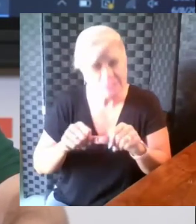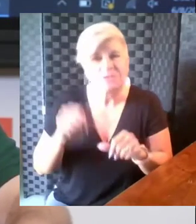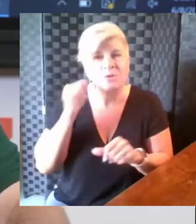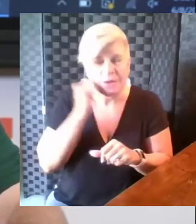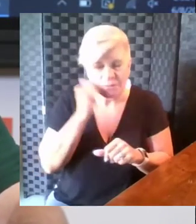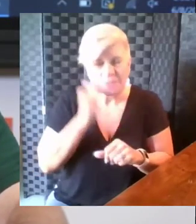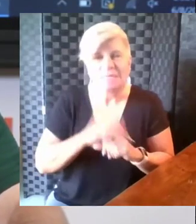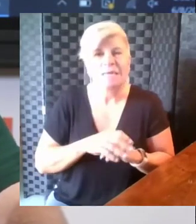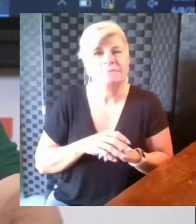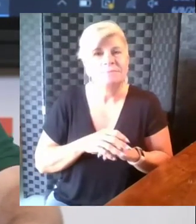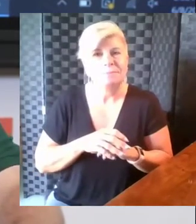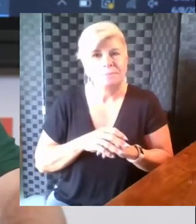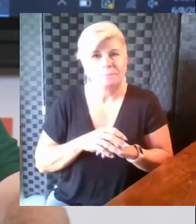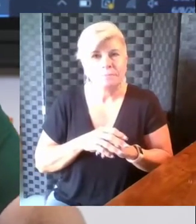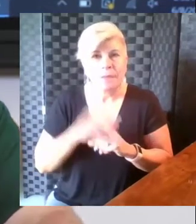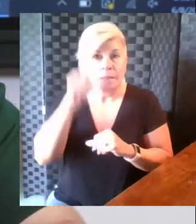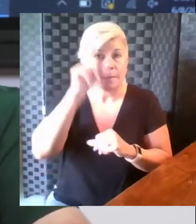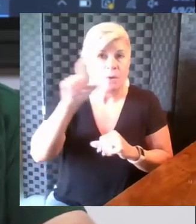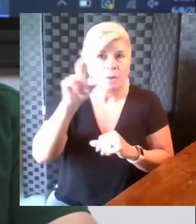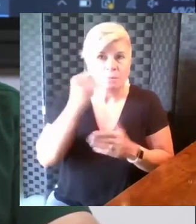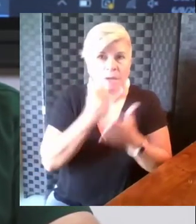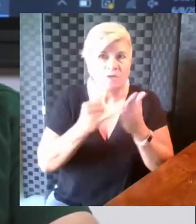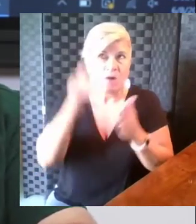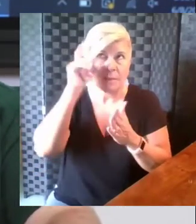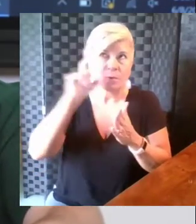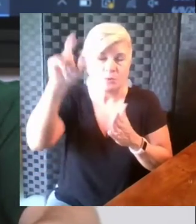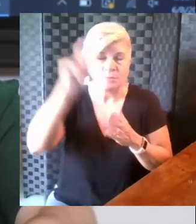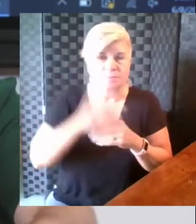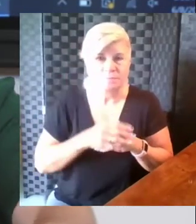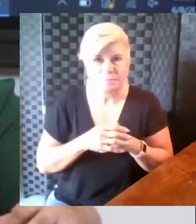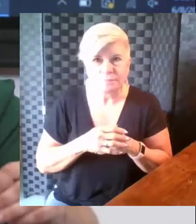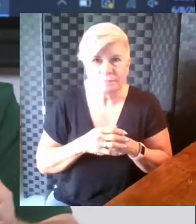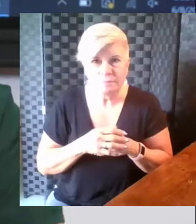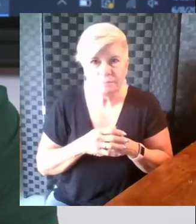All right, so here's the moon. I'm going to try to draw it upside down for you.